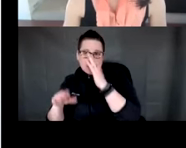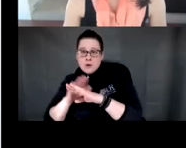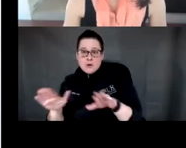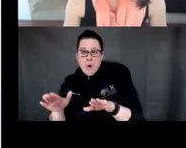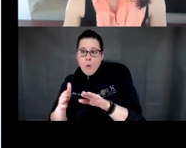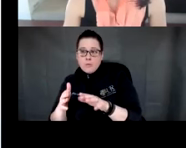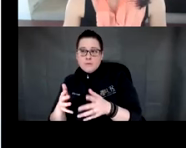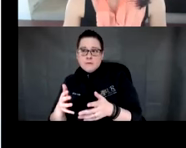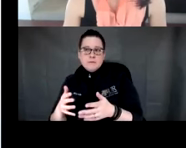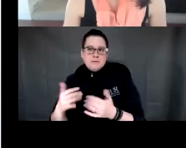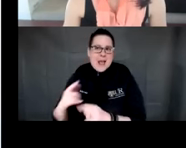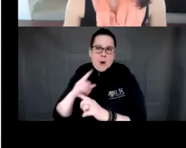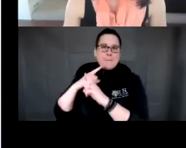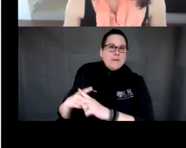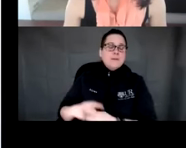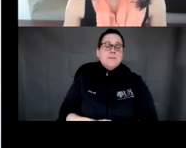follow them.